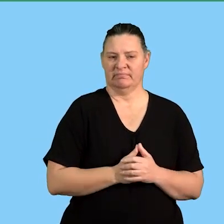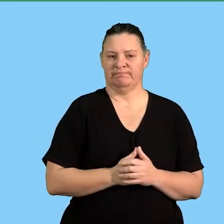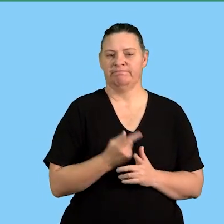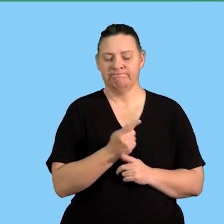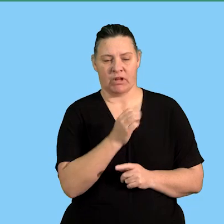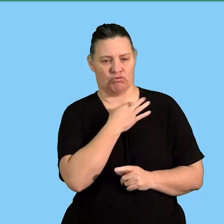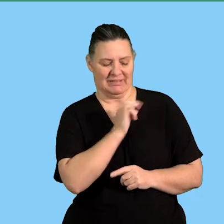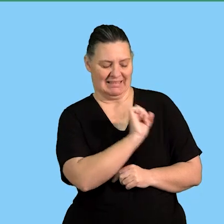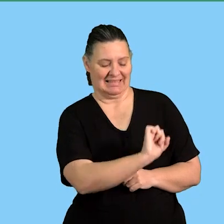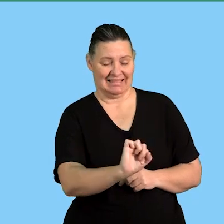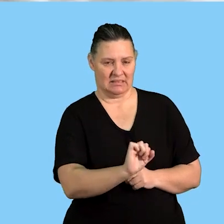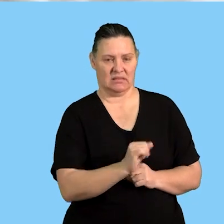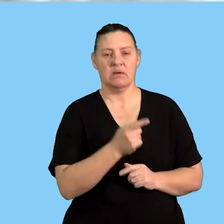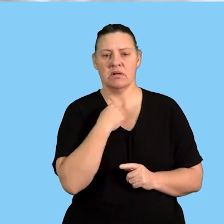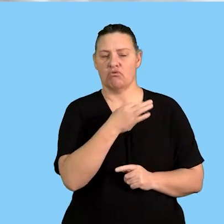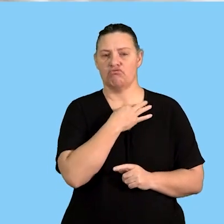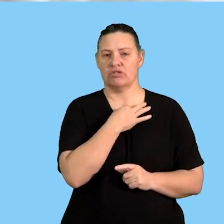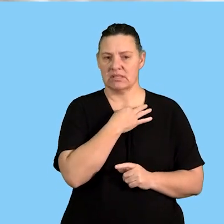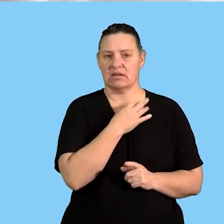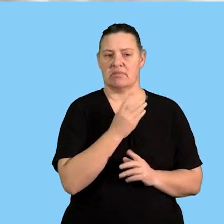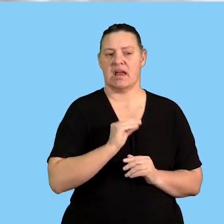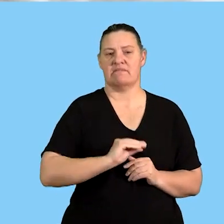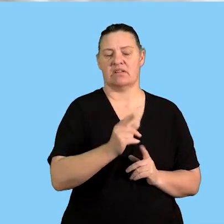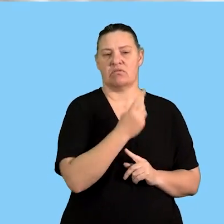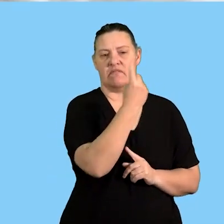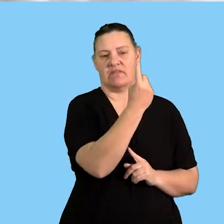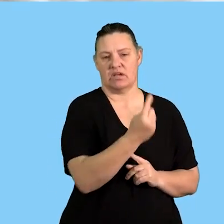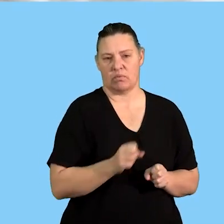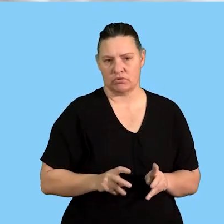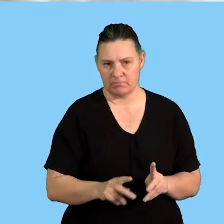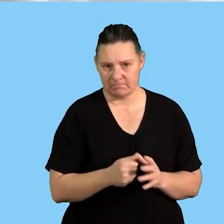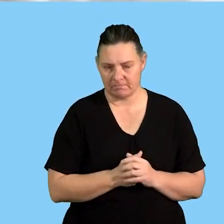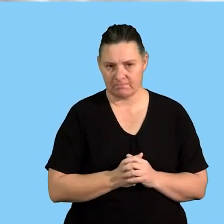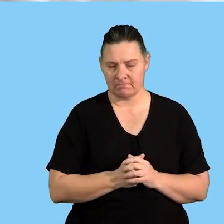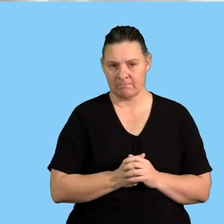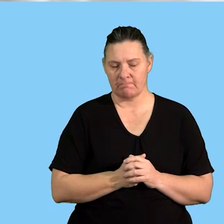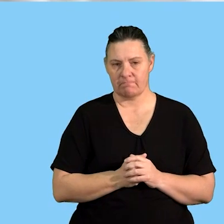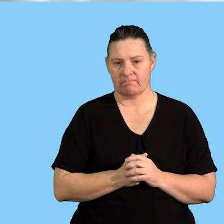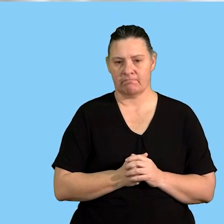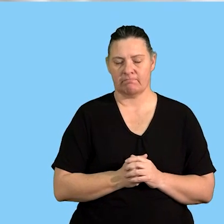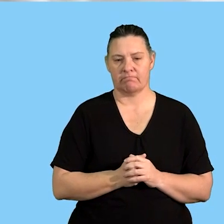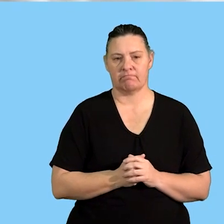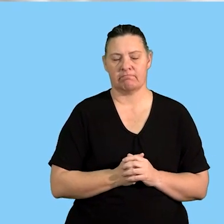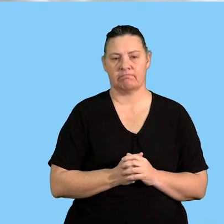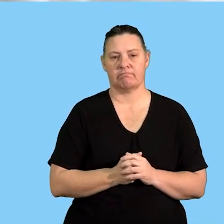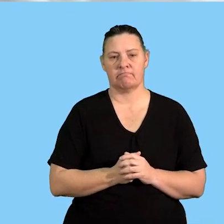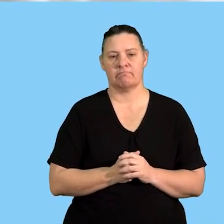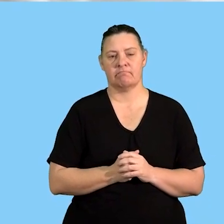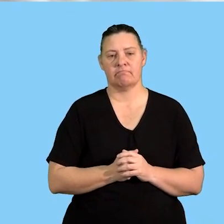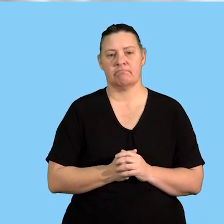and their risks, to say what is the risk in investing in each opportunity that we will discuss.